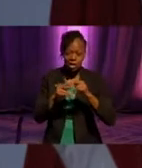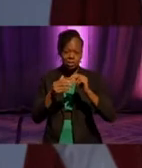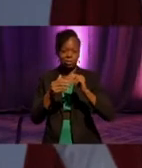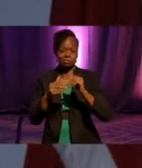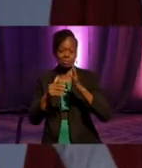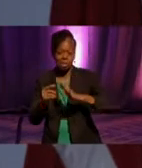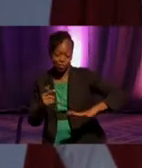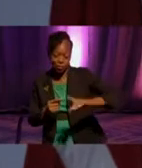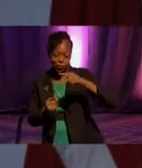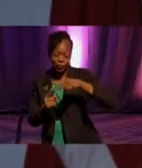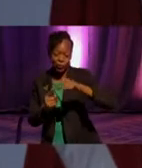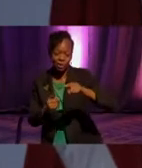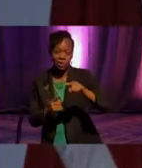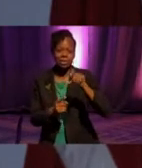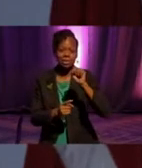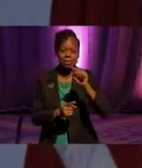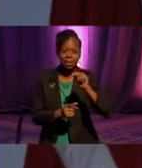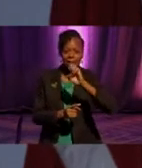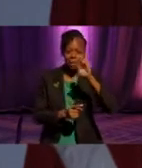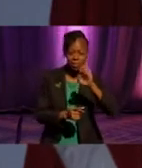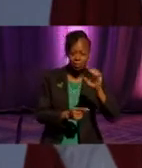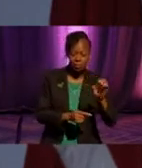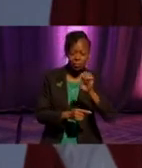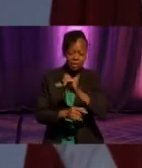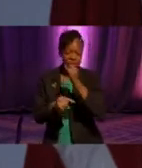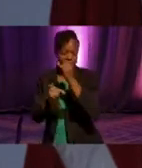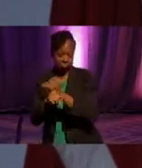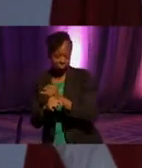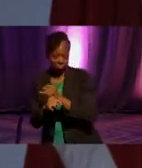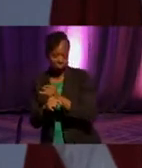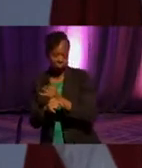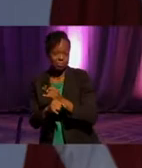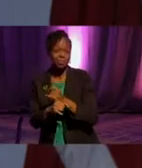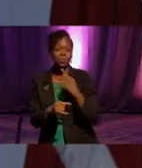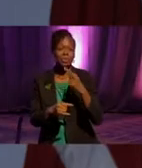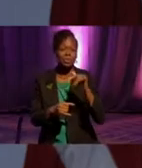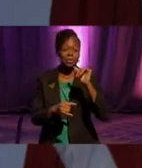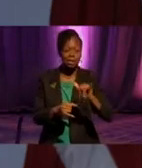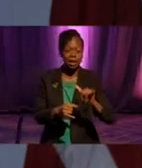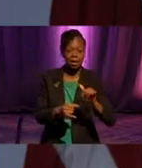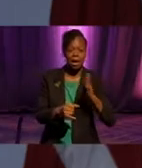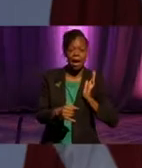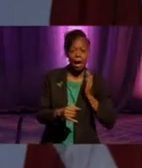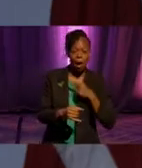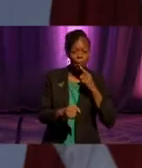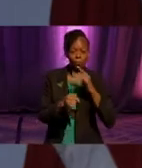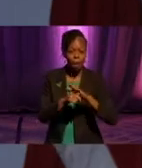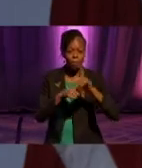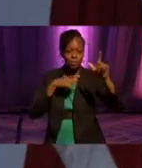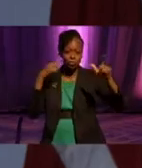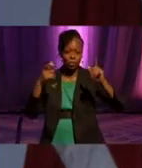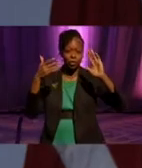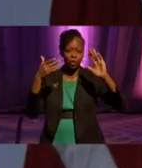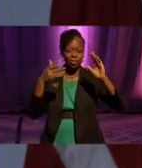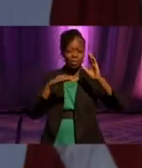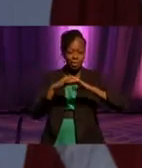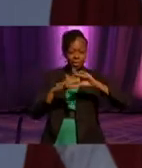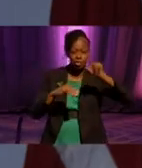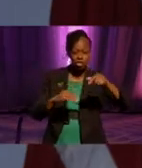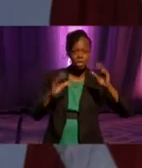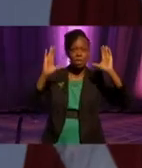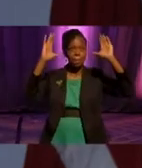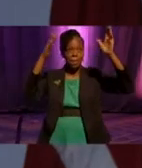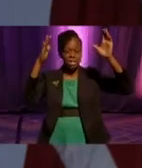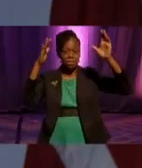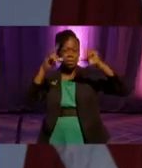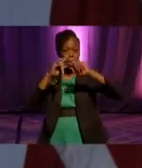the St. Elizabeth's East Campus. We said then that our commitment was bigger than basketball, and we certainly meant it.